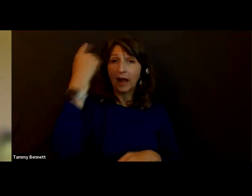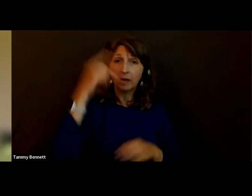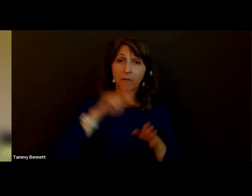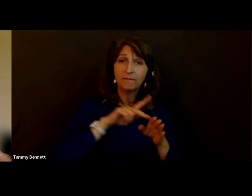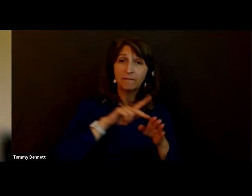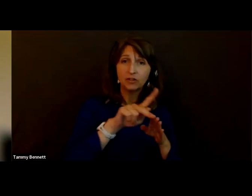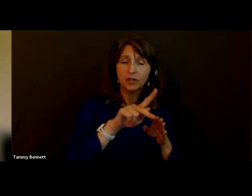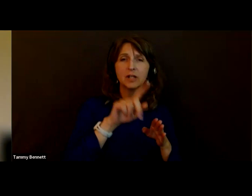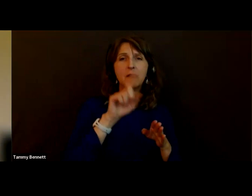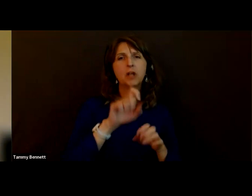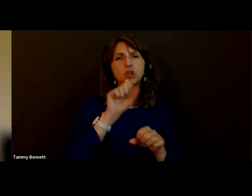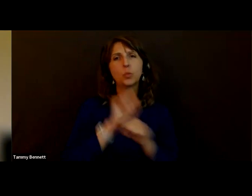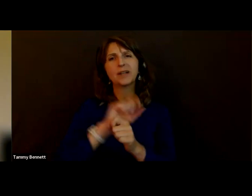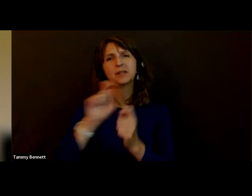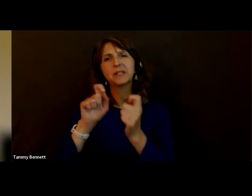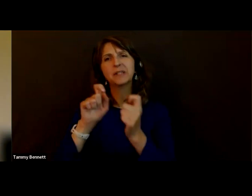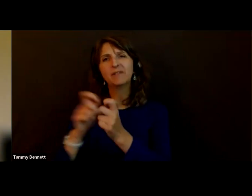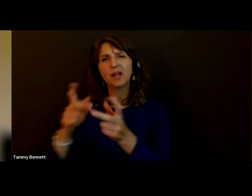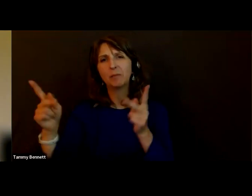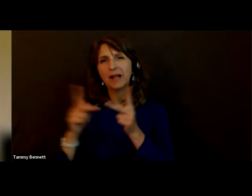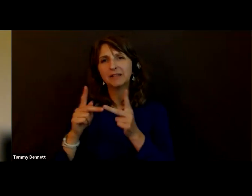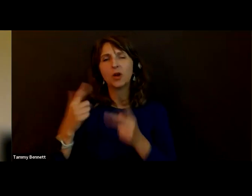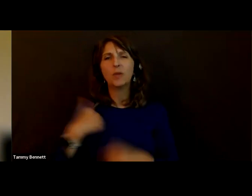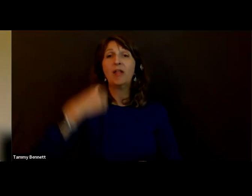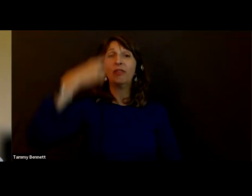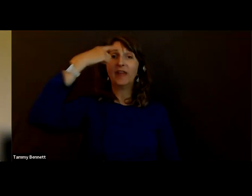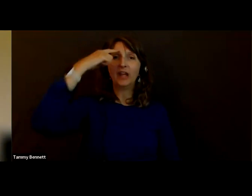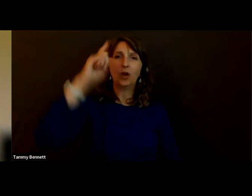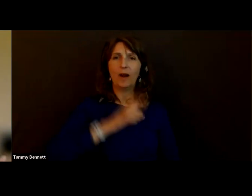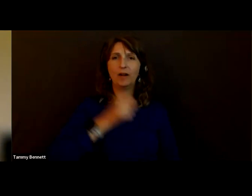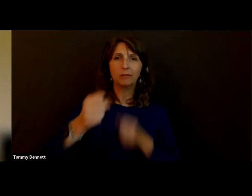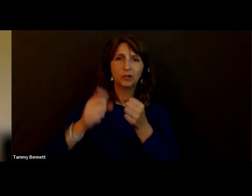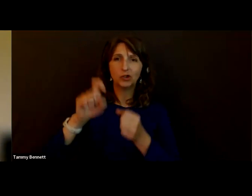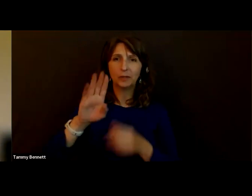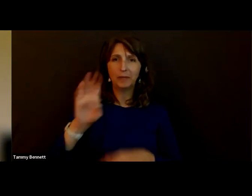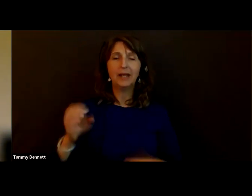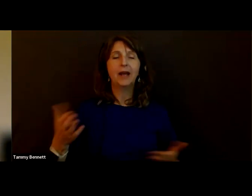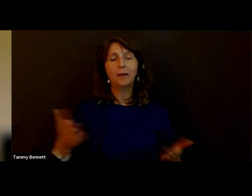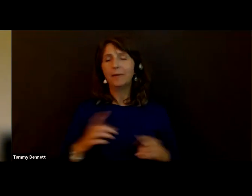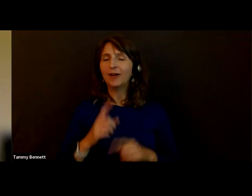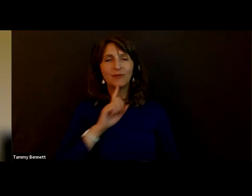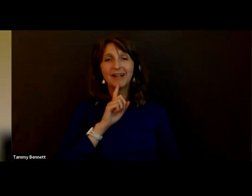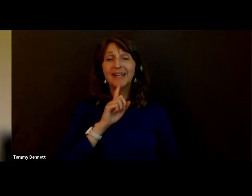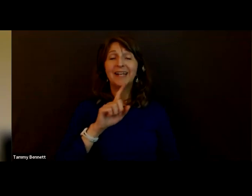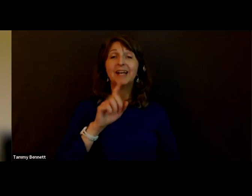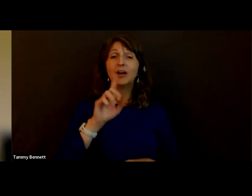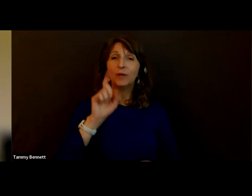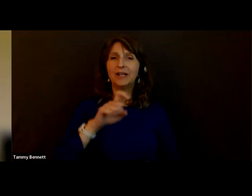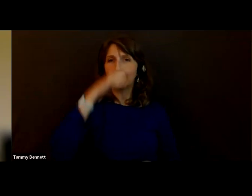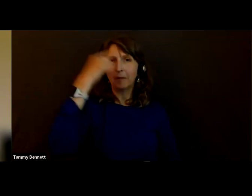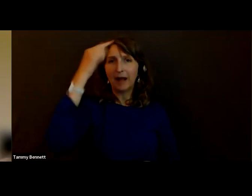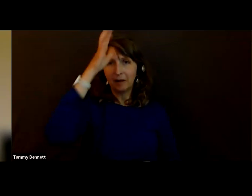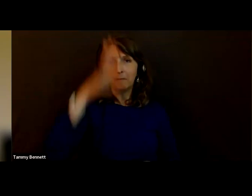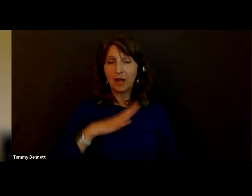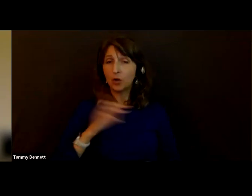certain categories because we think that that's where they belong, when in reality, where we need you is where the children need you. That is in a school, that is in the